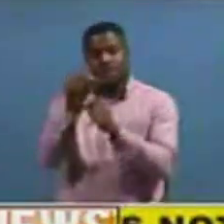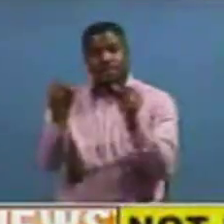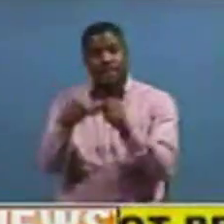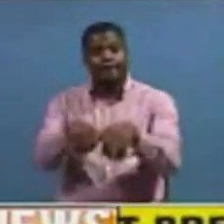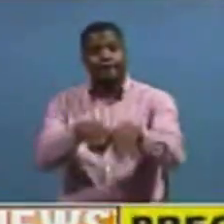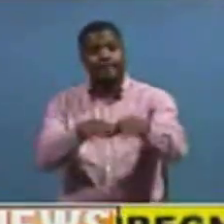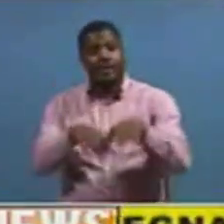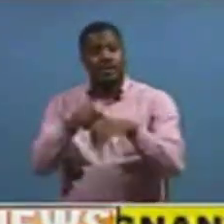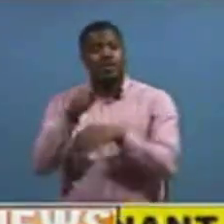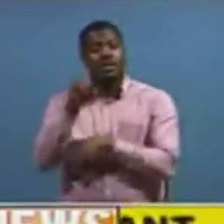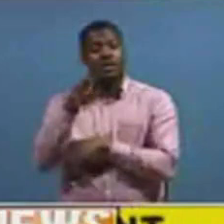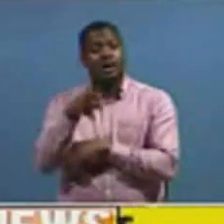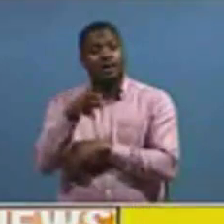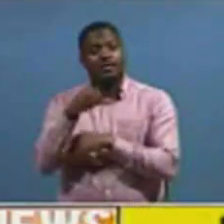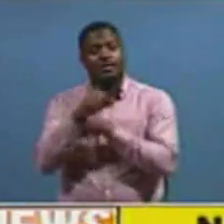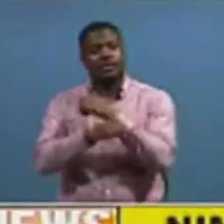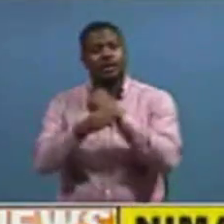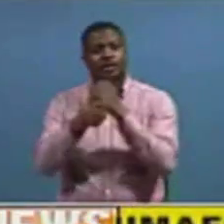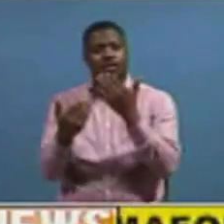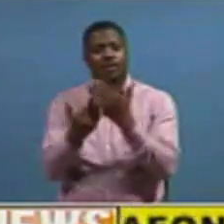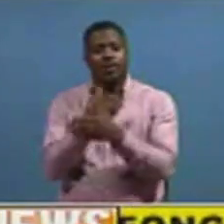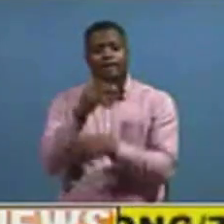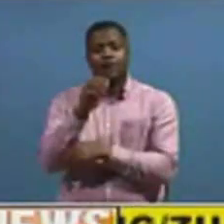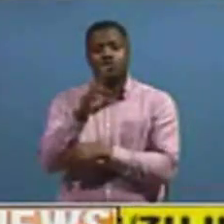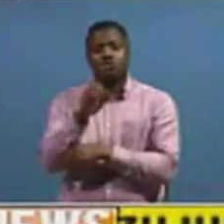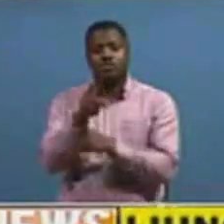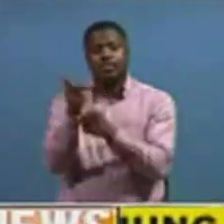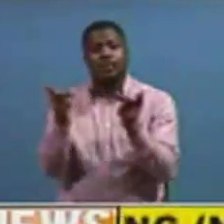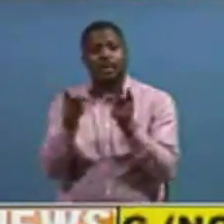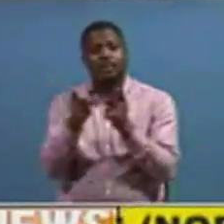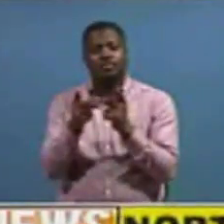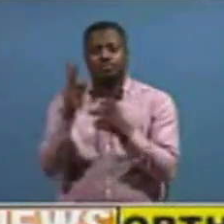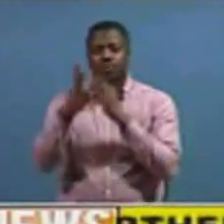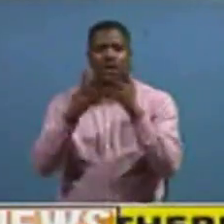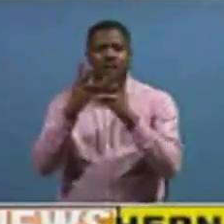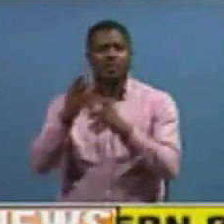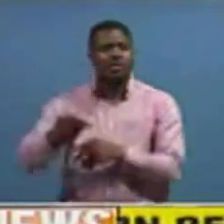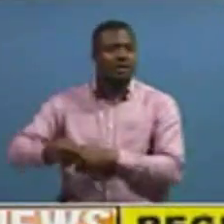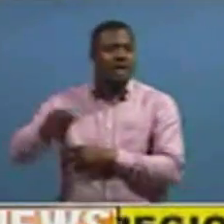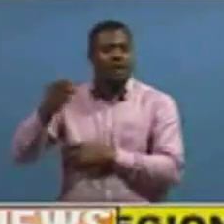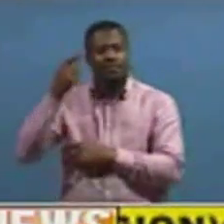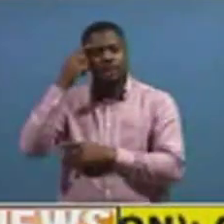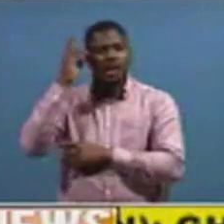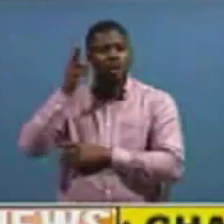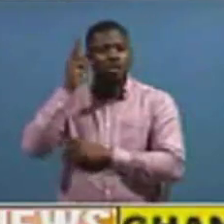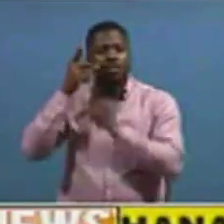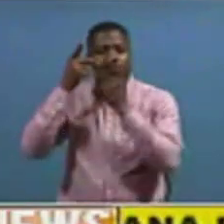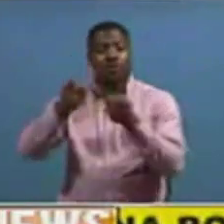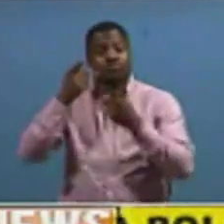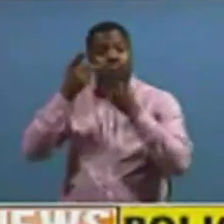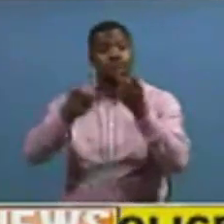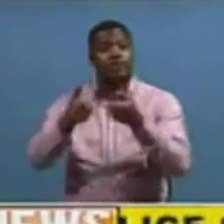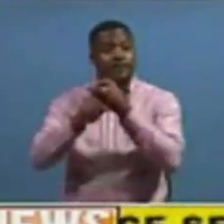burial site in Accra into a state-of-the-art museum complex and world-class destination for scholars and heritage tourists.